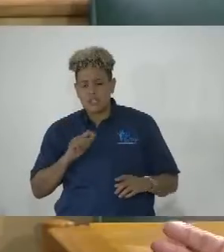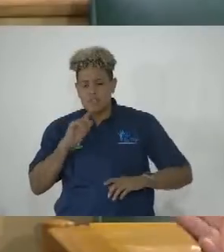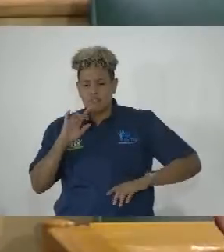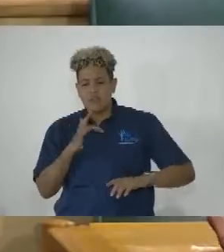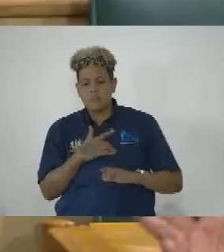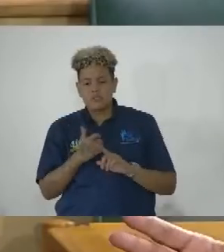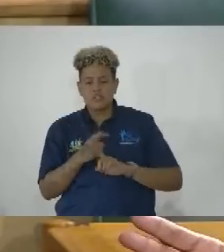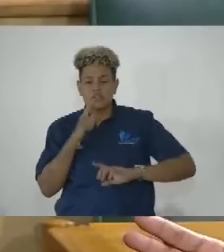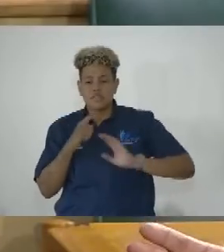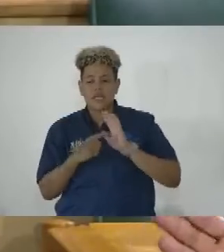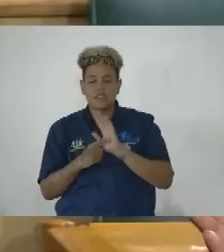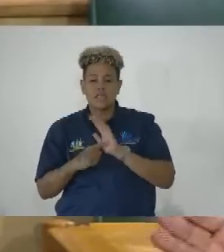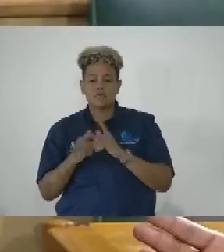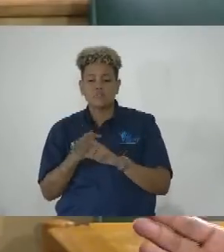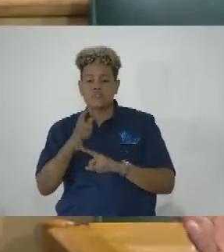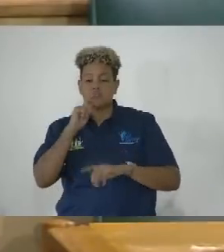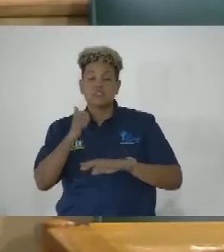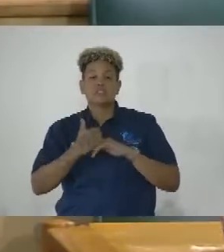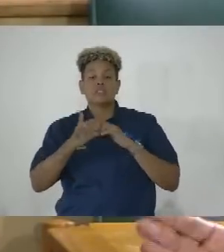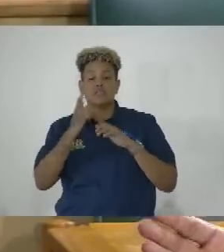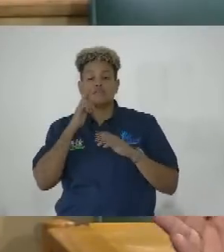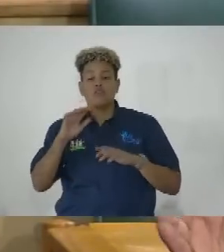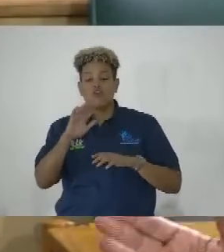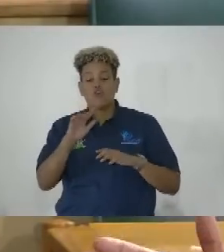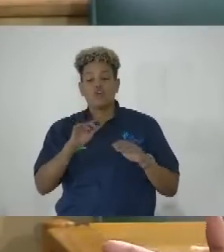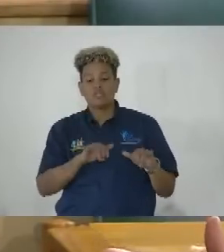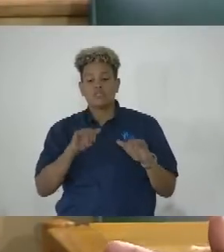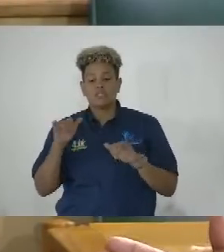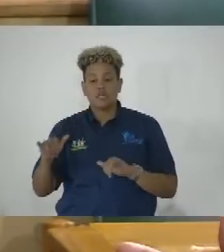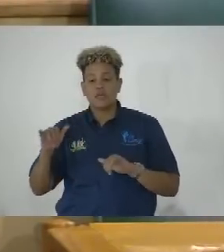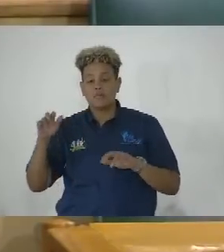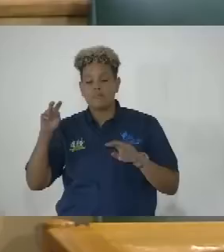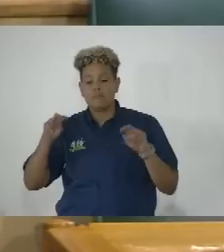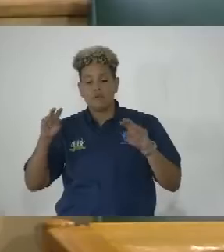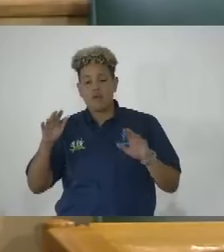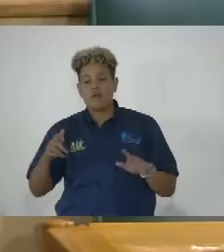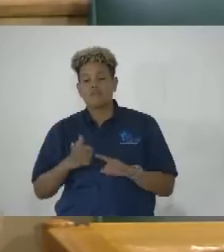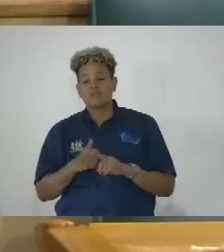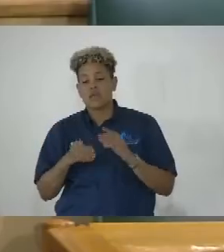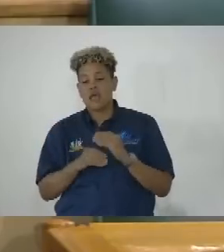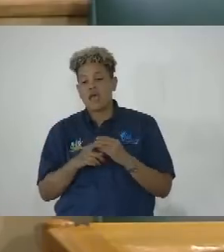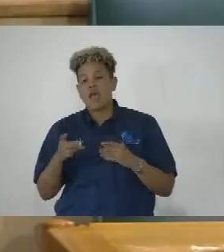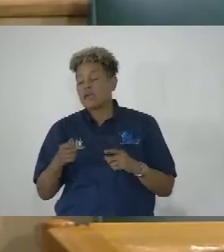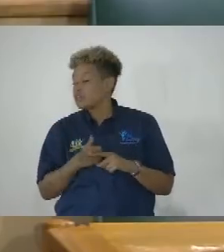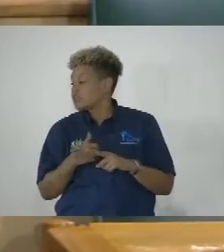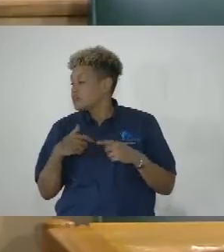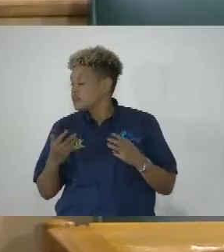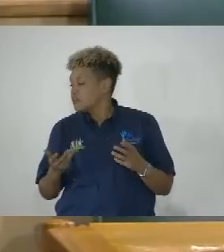appreciate the example you're setting for your fellow presiding officer. At least a